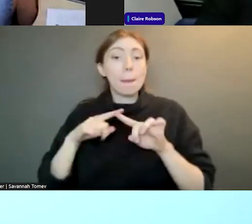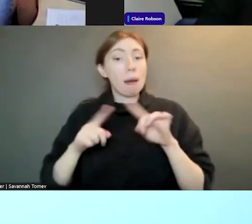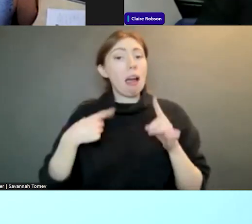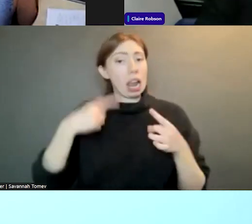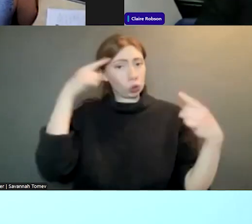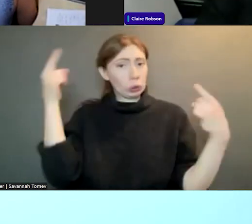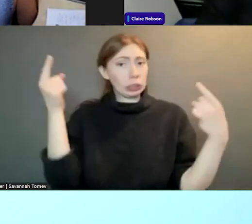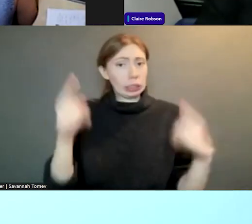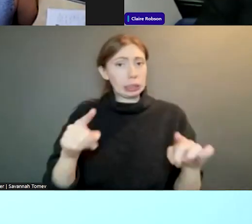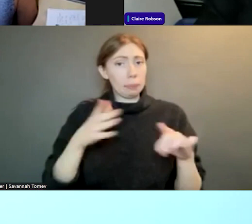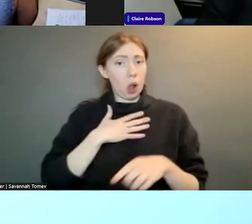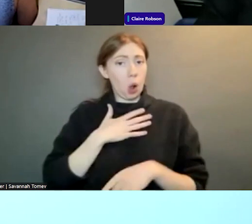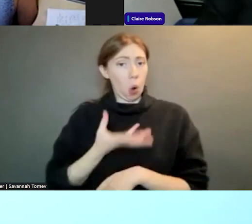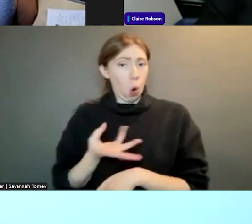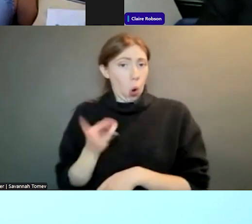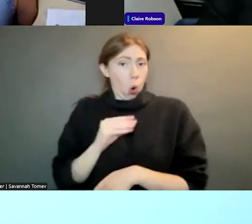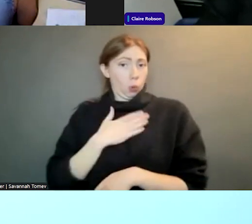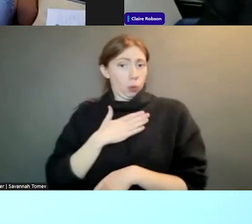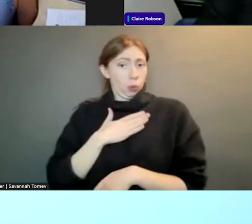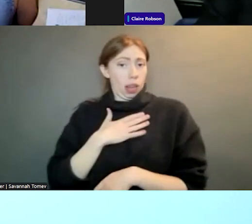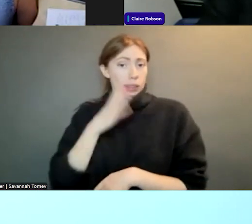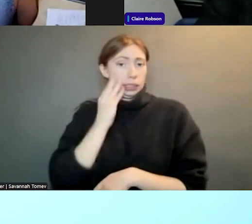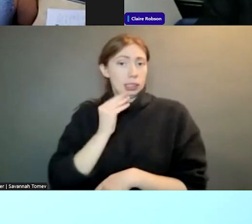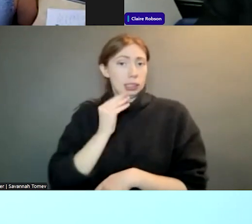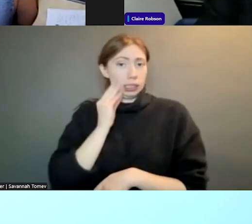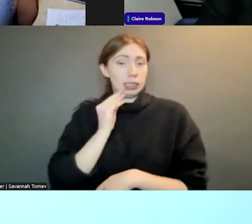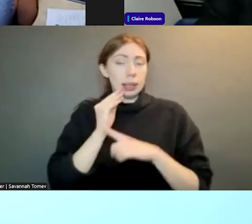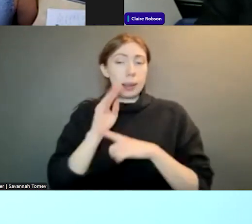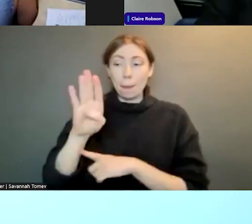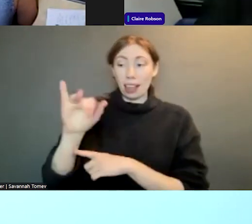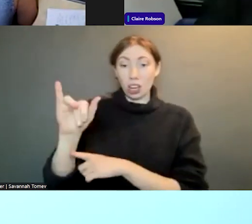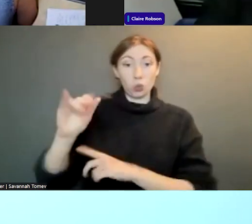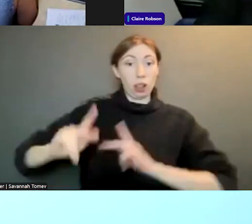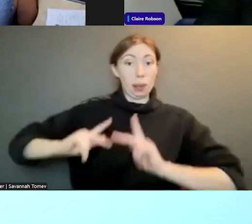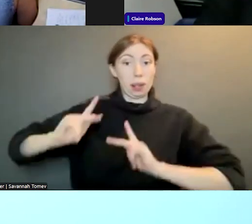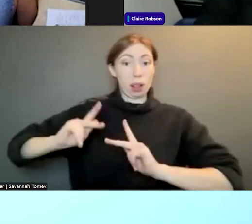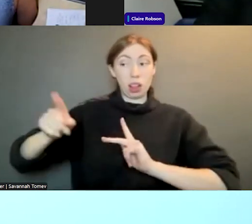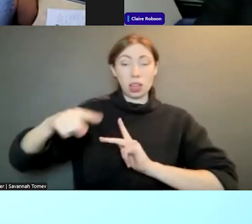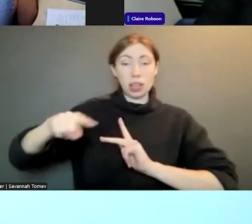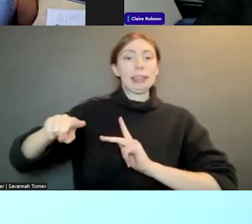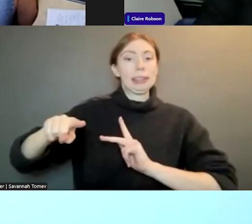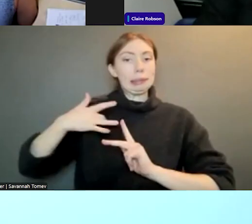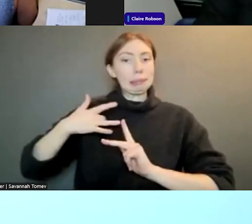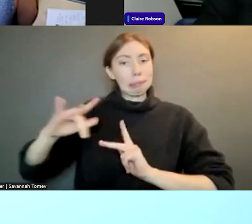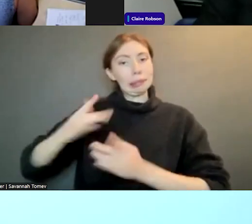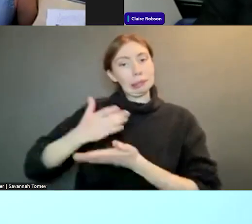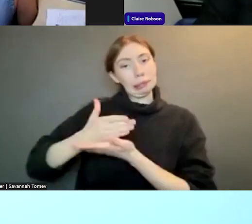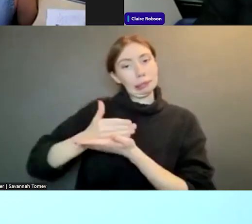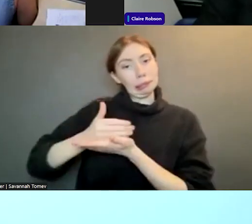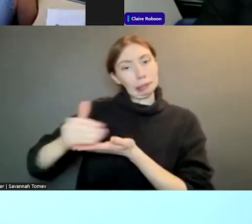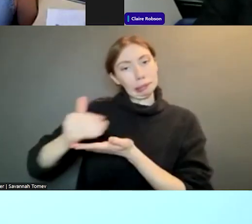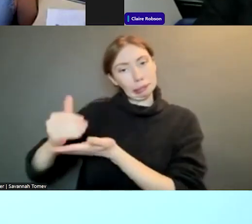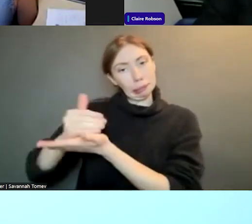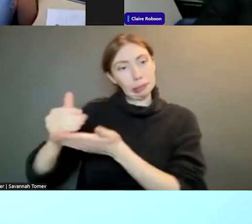experience, bisexual people have typically been marginalized by lesbians, by